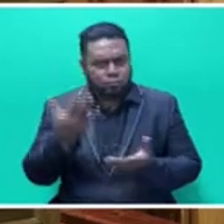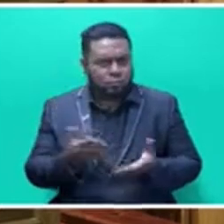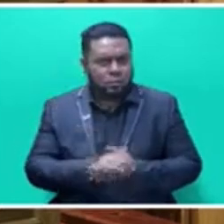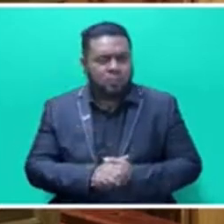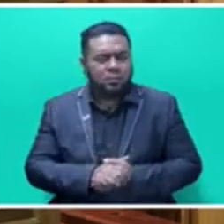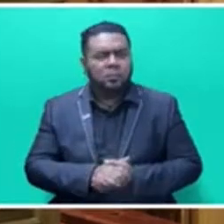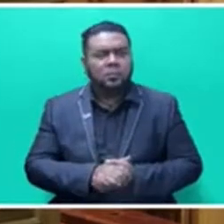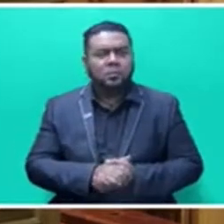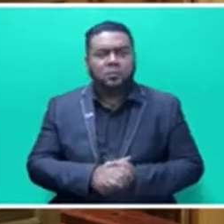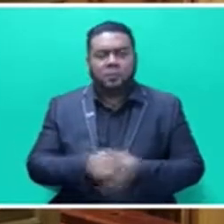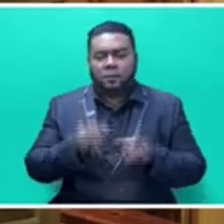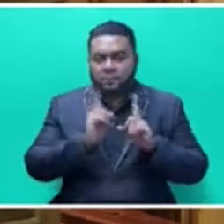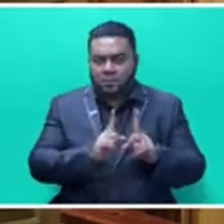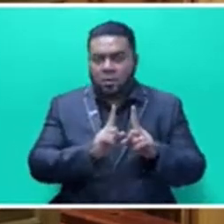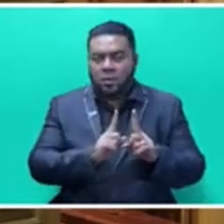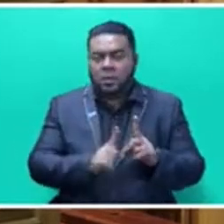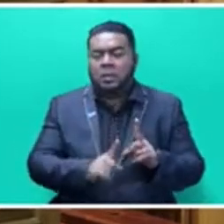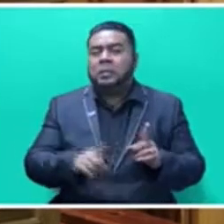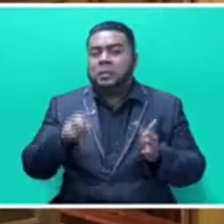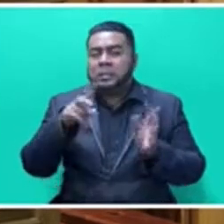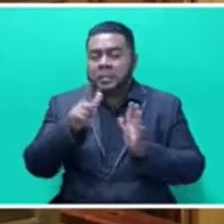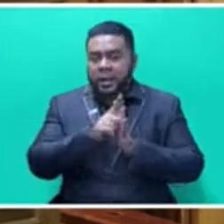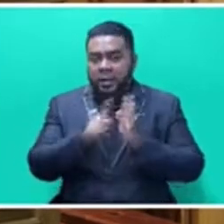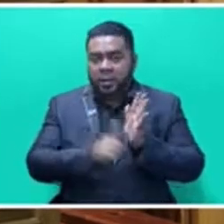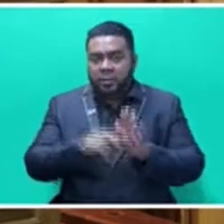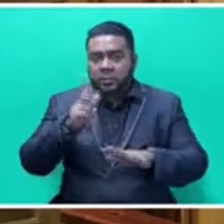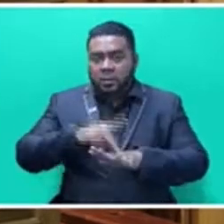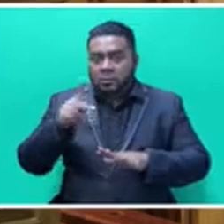pursuant to Standing Orders 134.